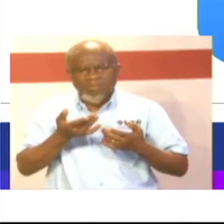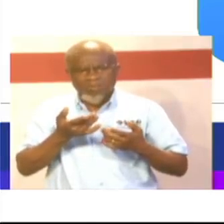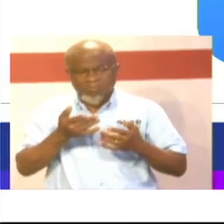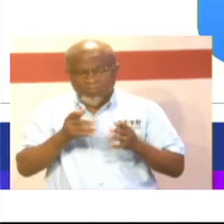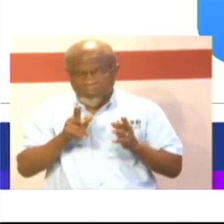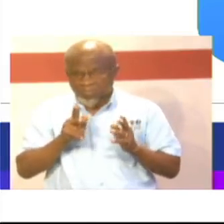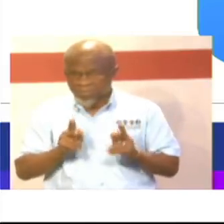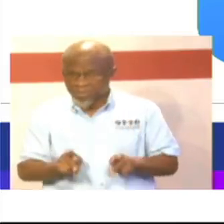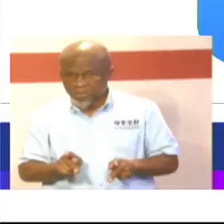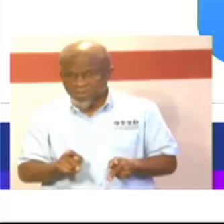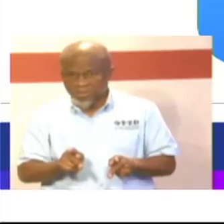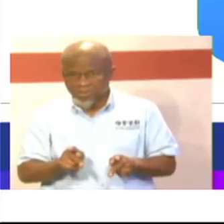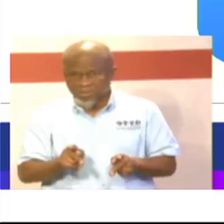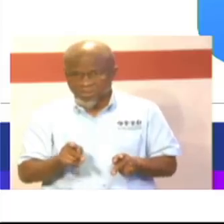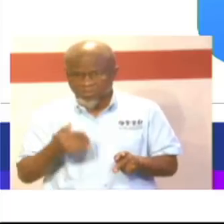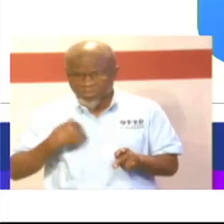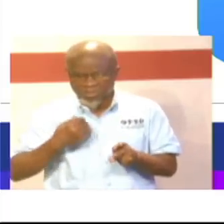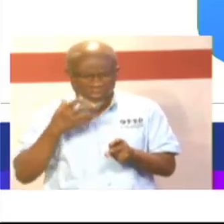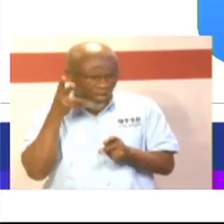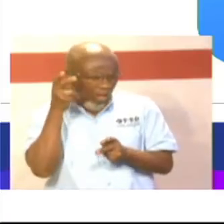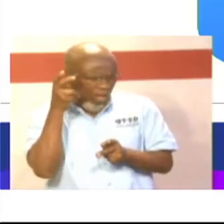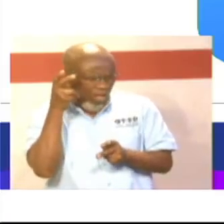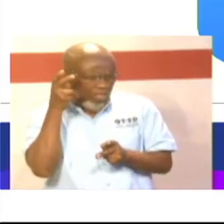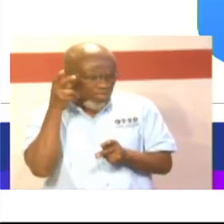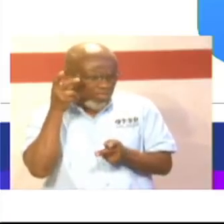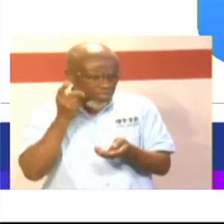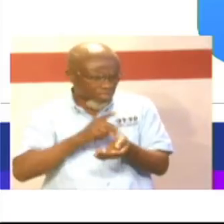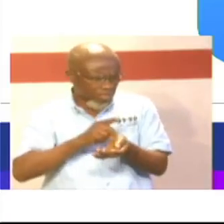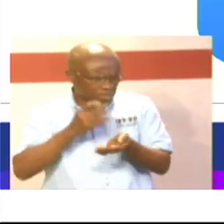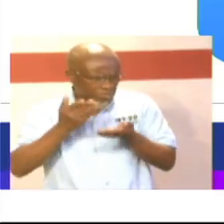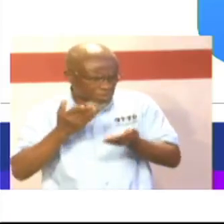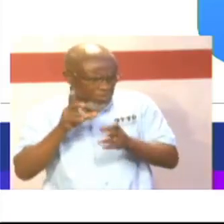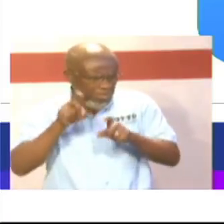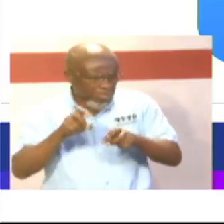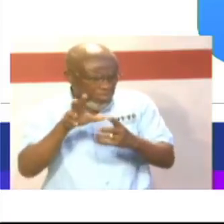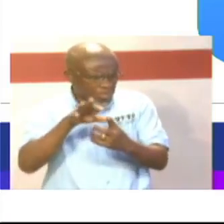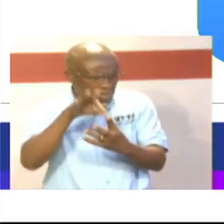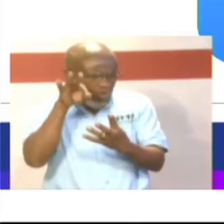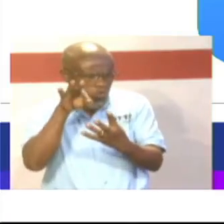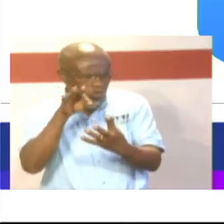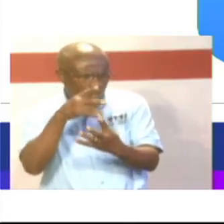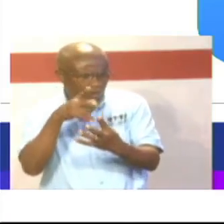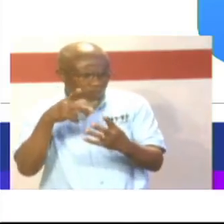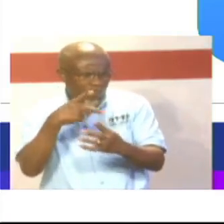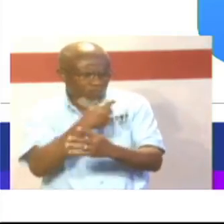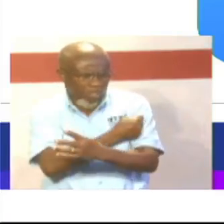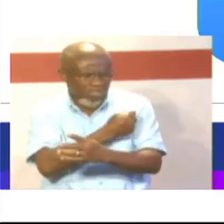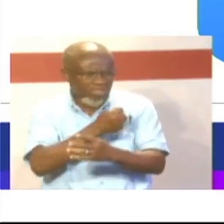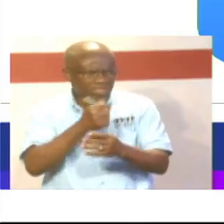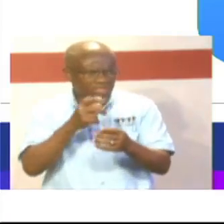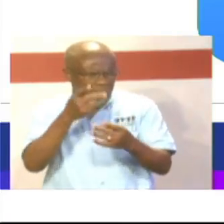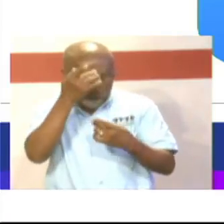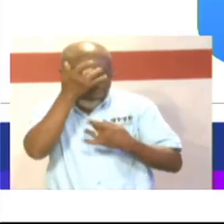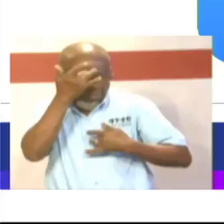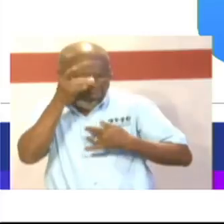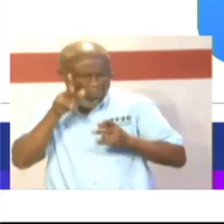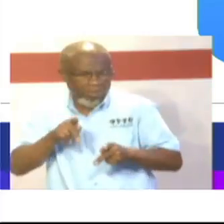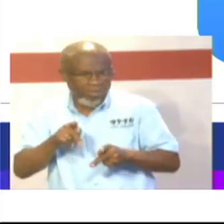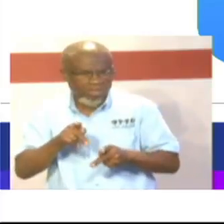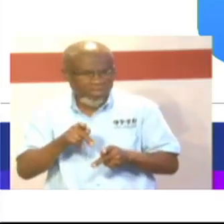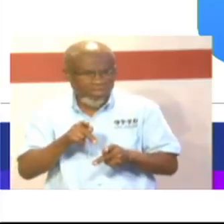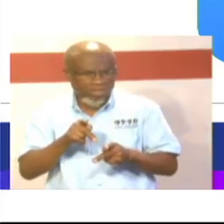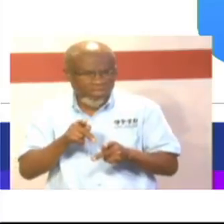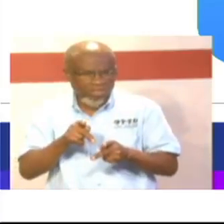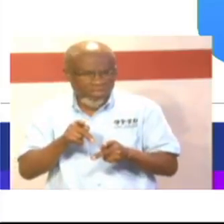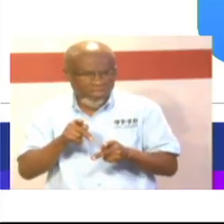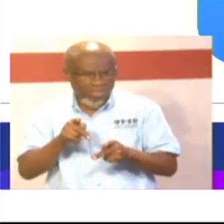this today where comments were made that doctors may have to choose vaccinated patients over those who are not vaccinated